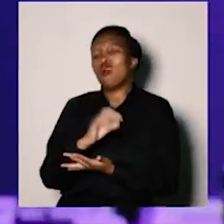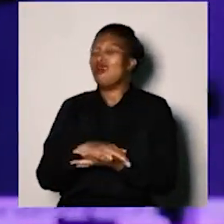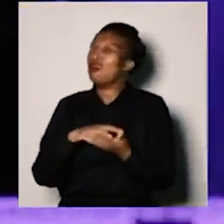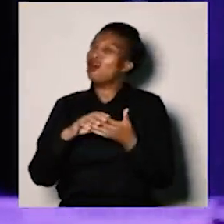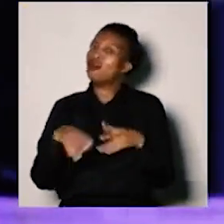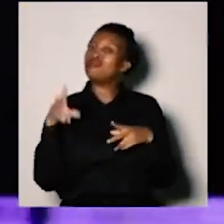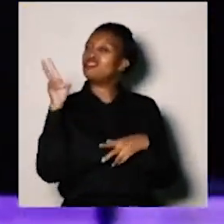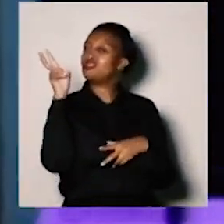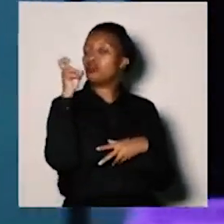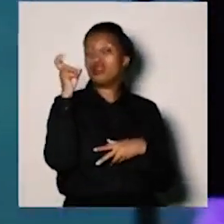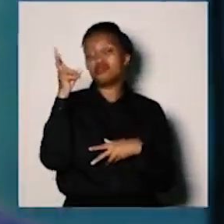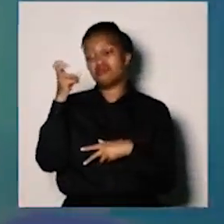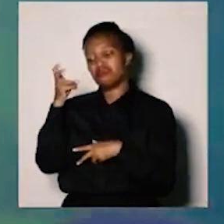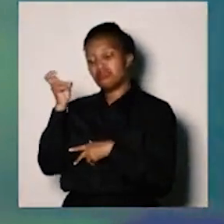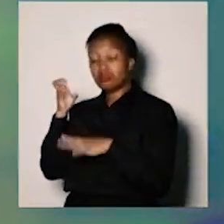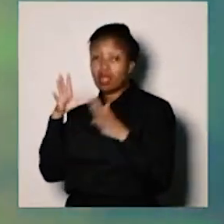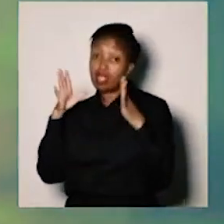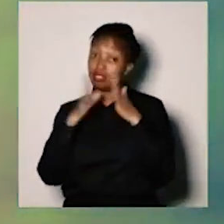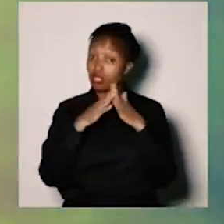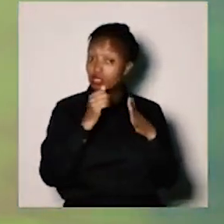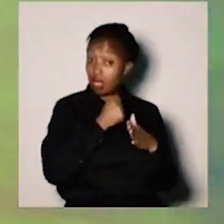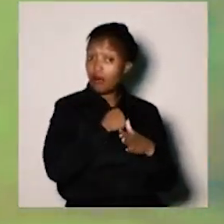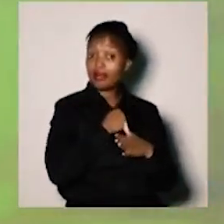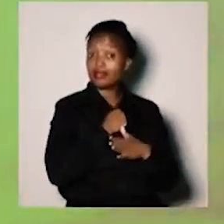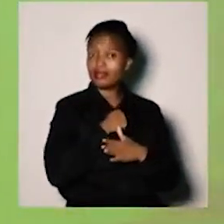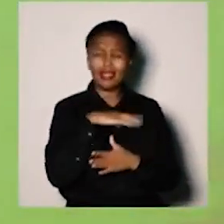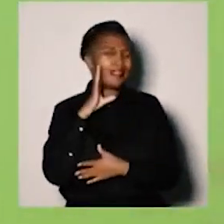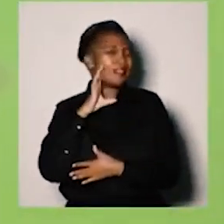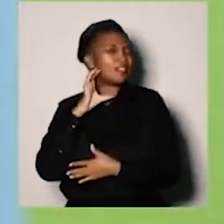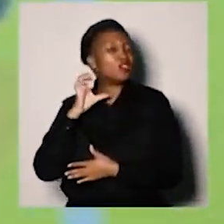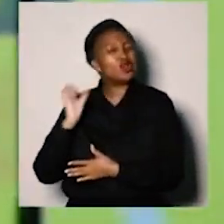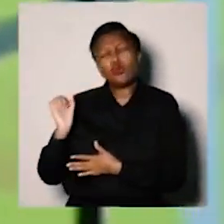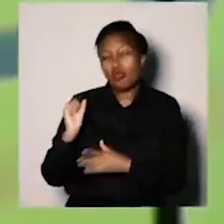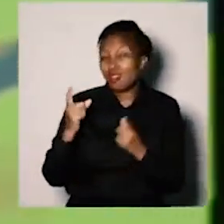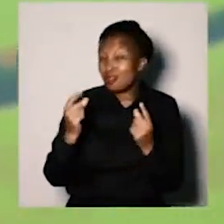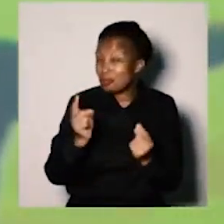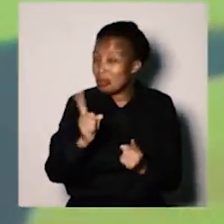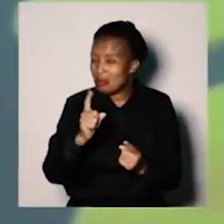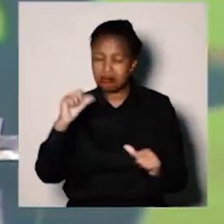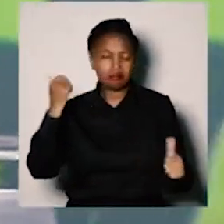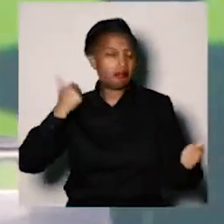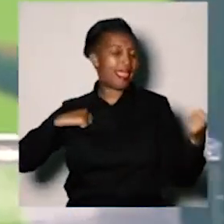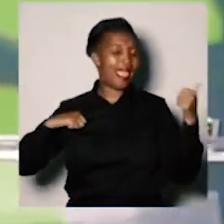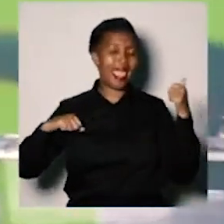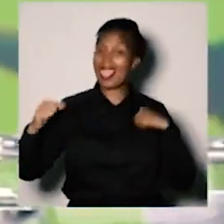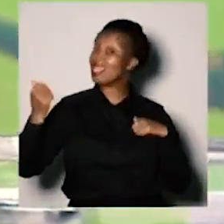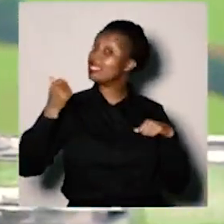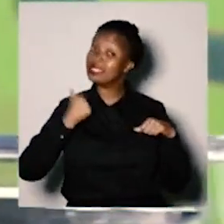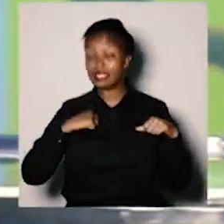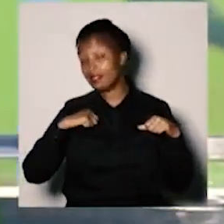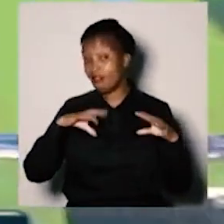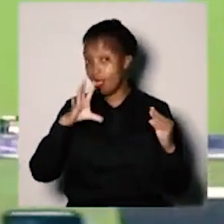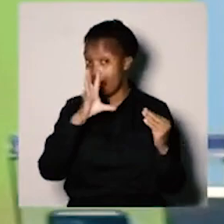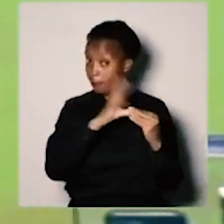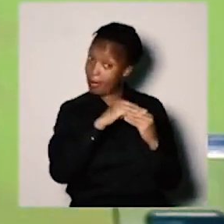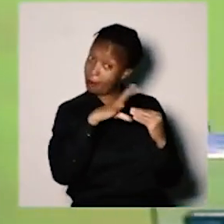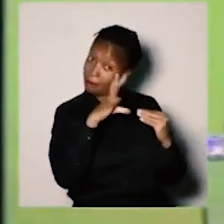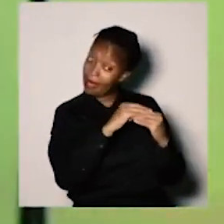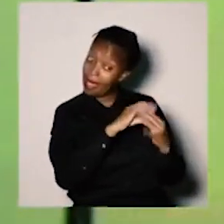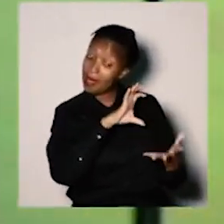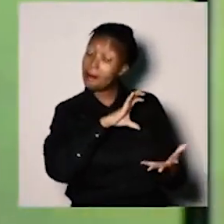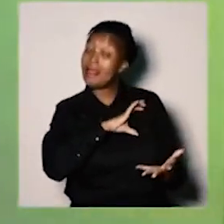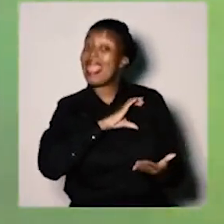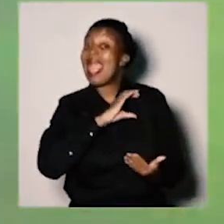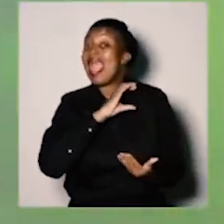spectator in our church to be an active participant and be a